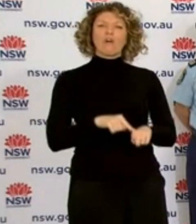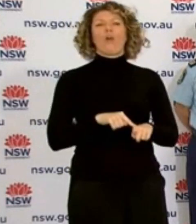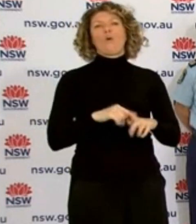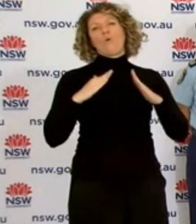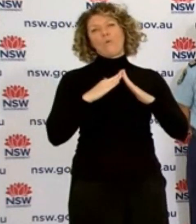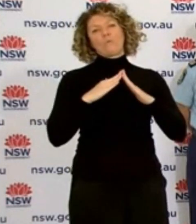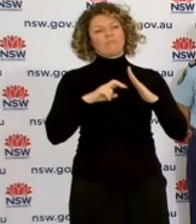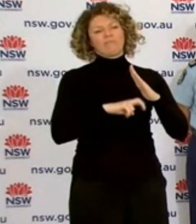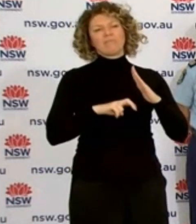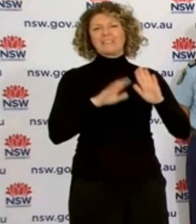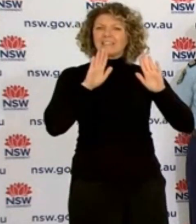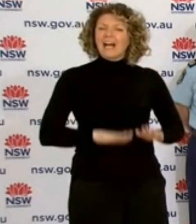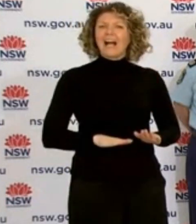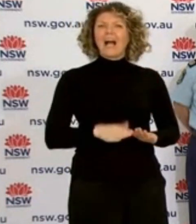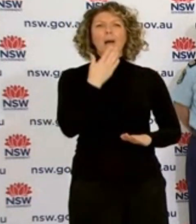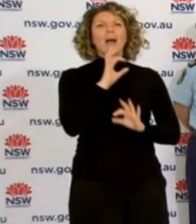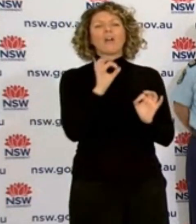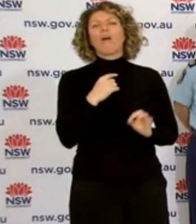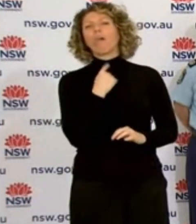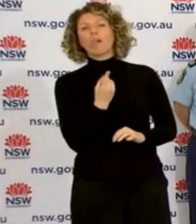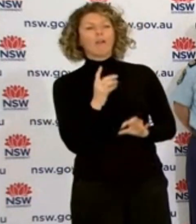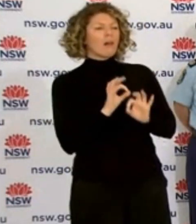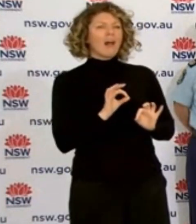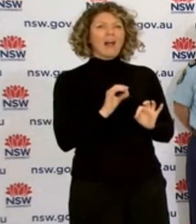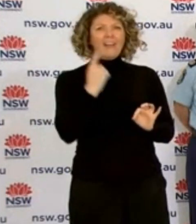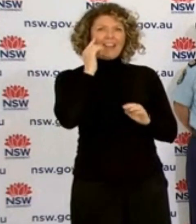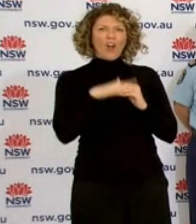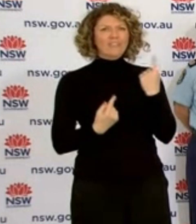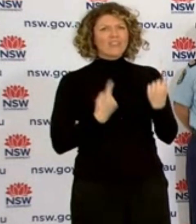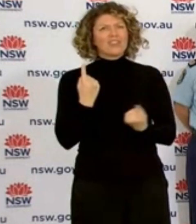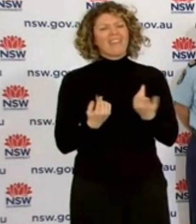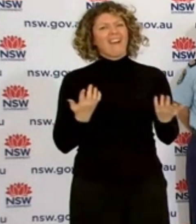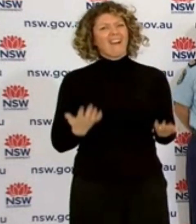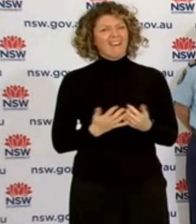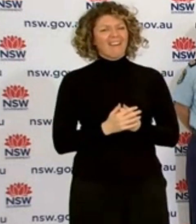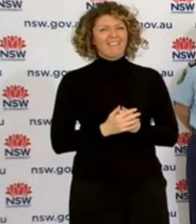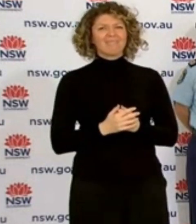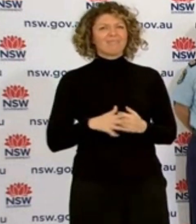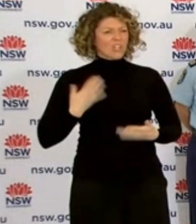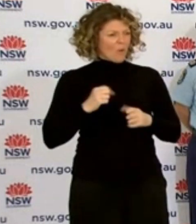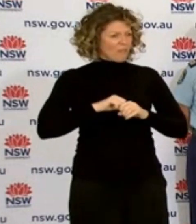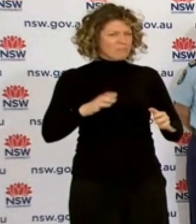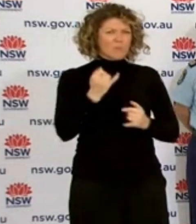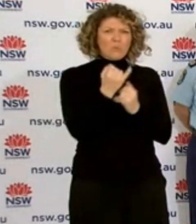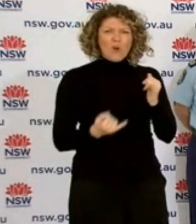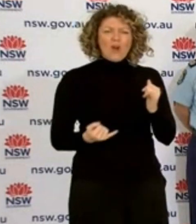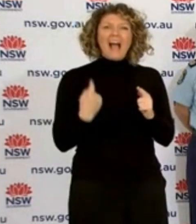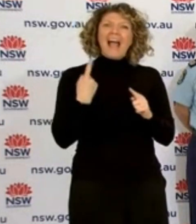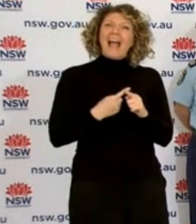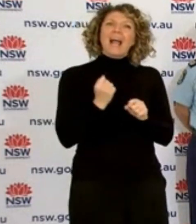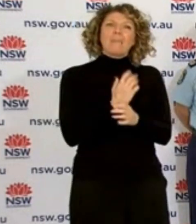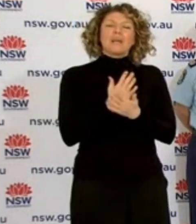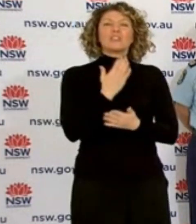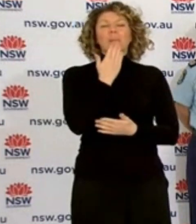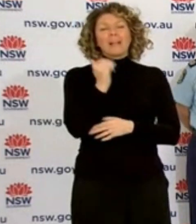redouble your effort, do not take risks, protect your loved ones, and just hold with